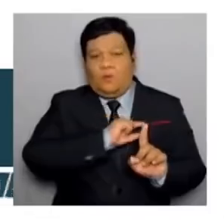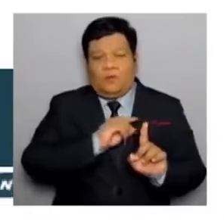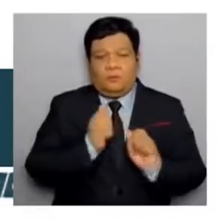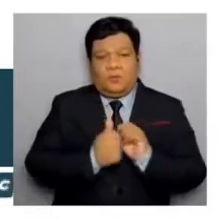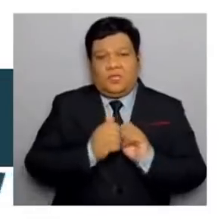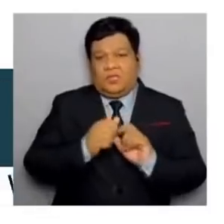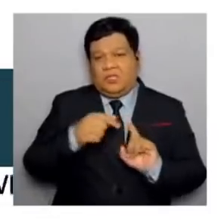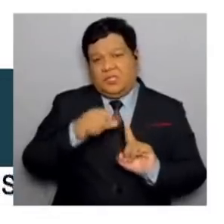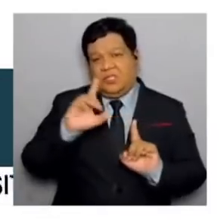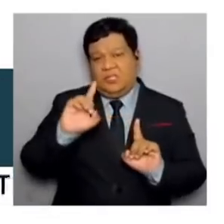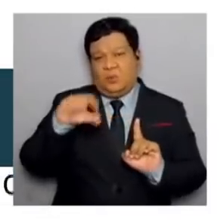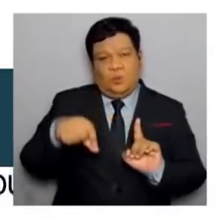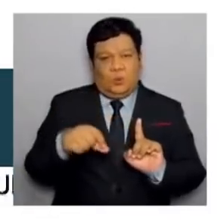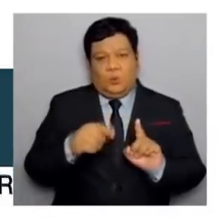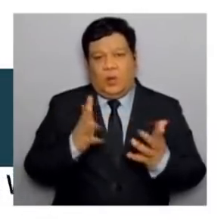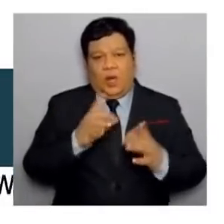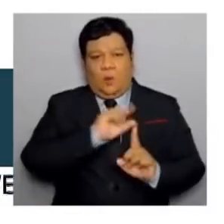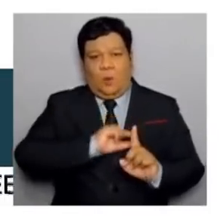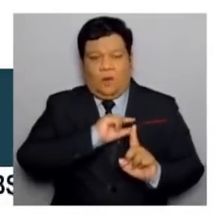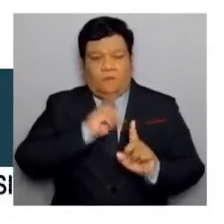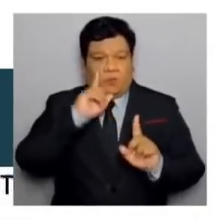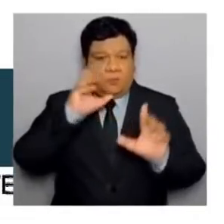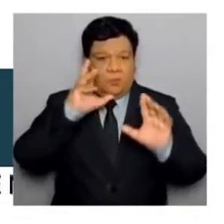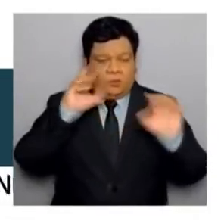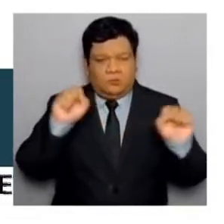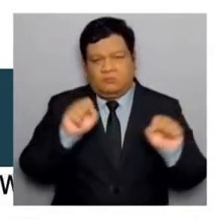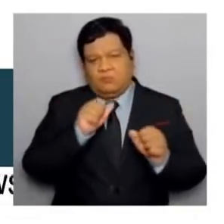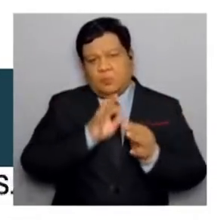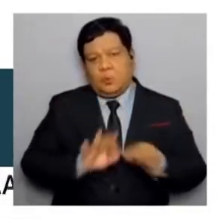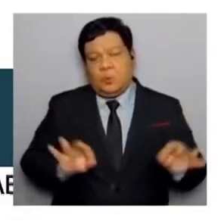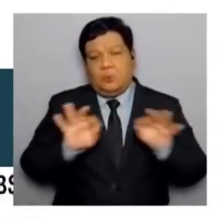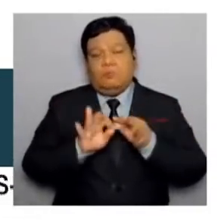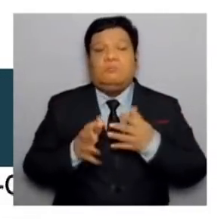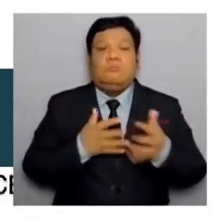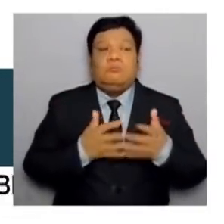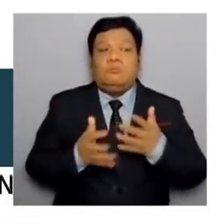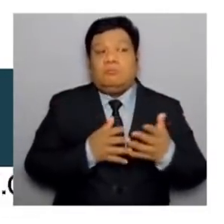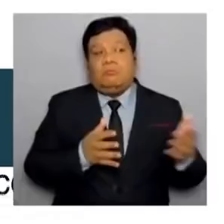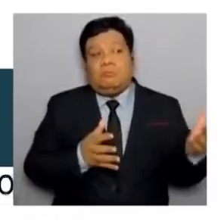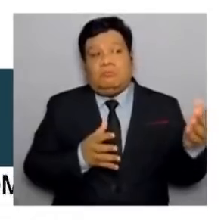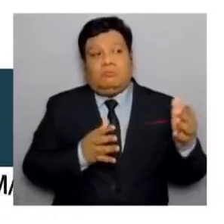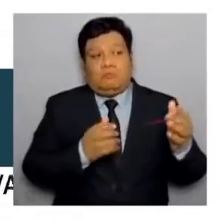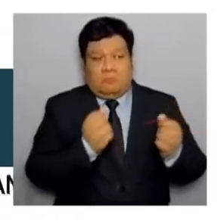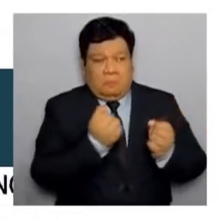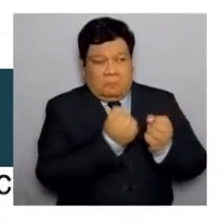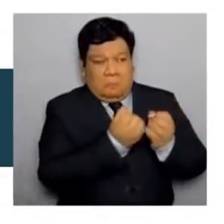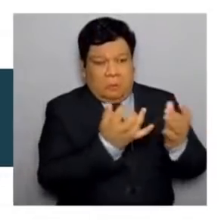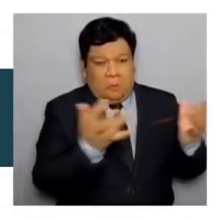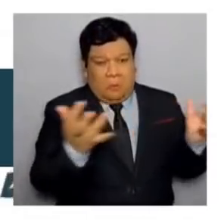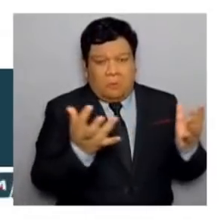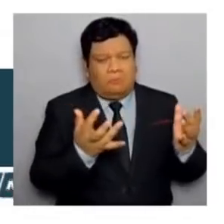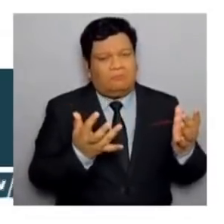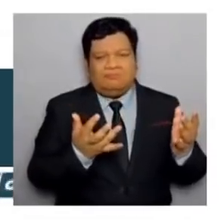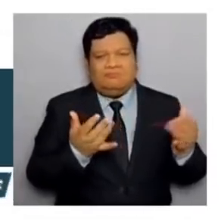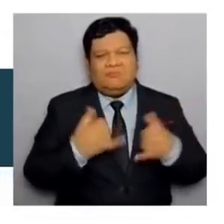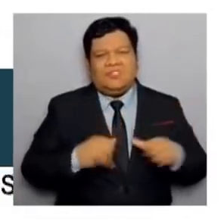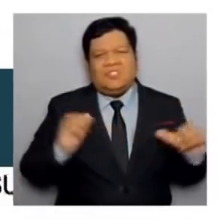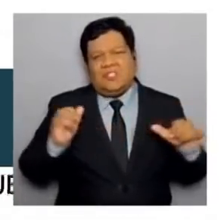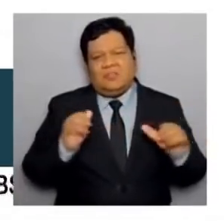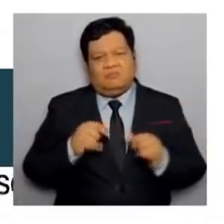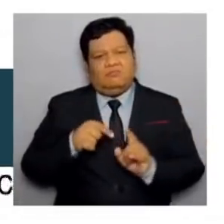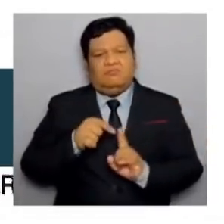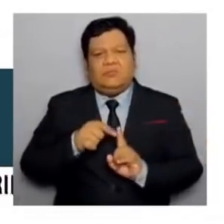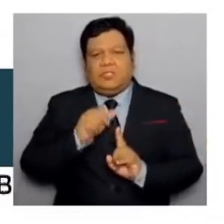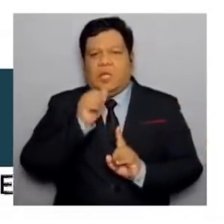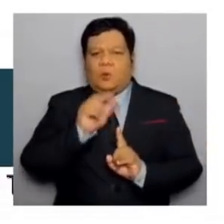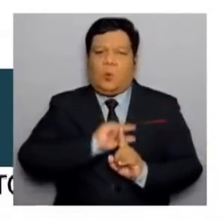isang kandidato, it does not matter. So kahit unanimous pa yan, it will not cure the fact na hindi siya eligible or disqualified siya